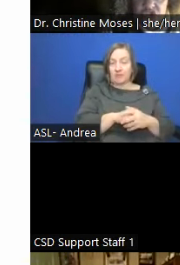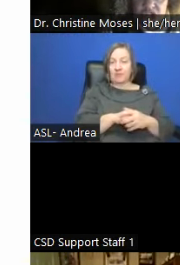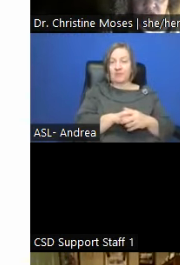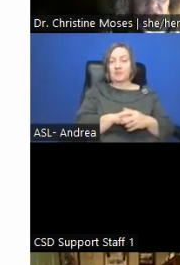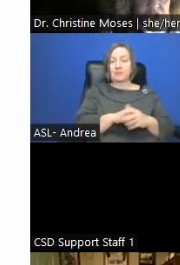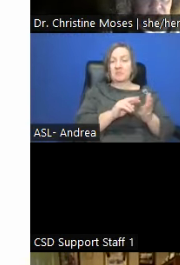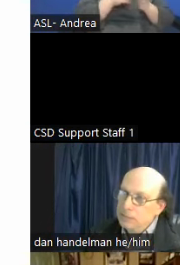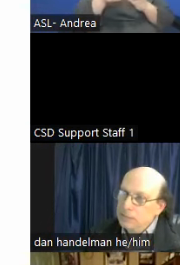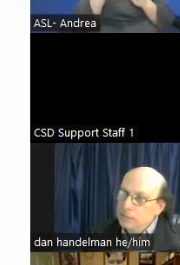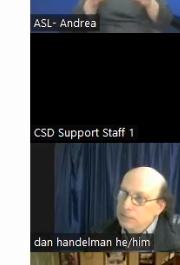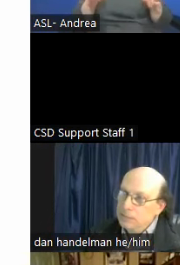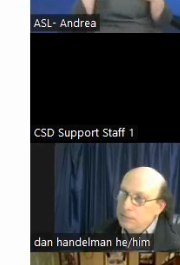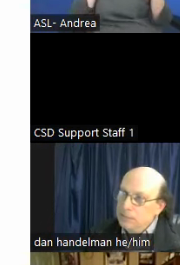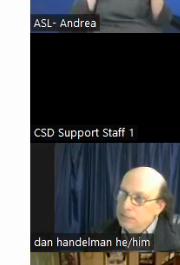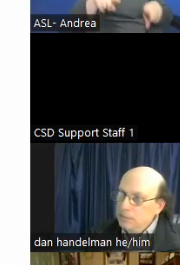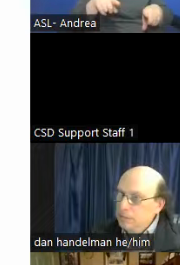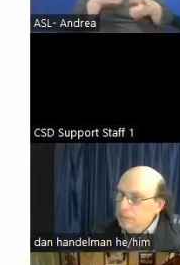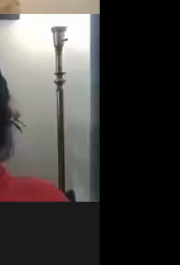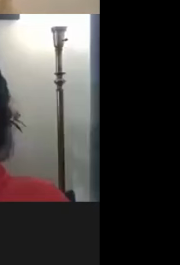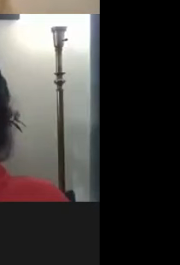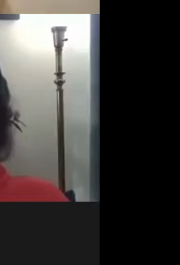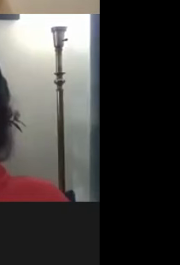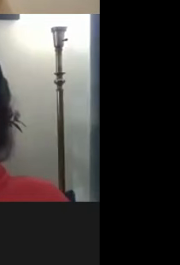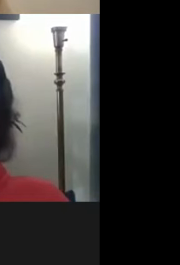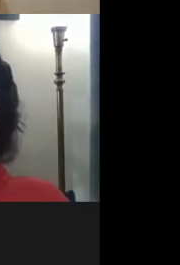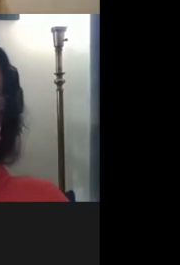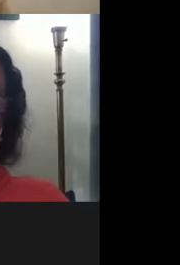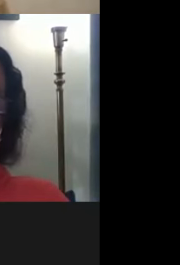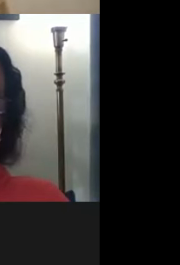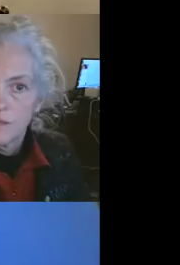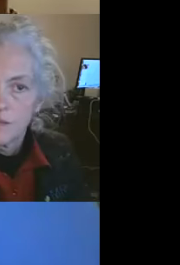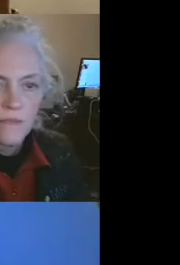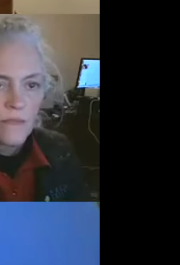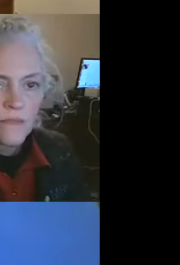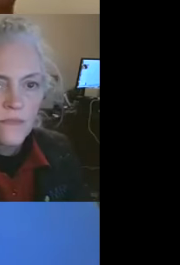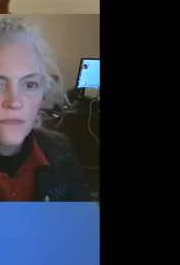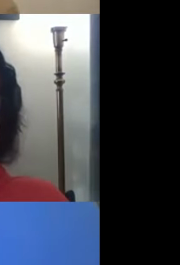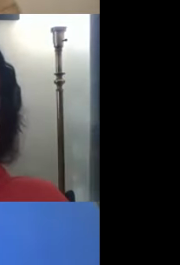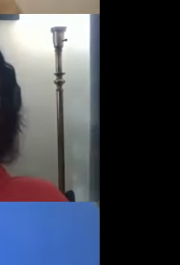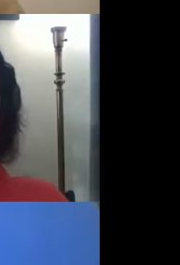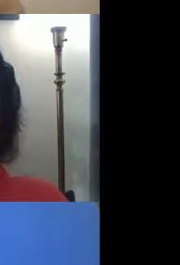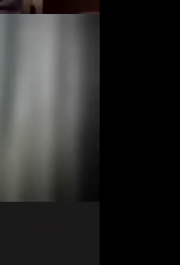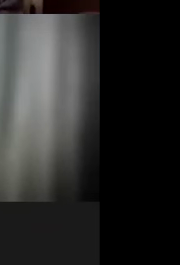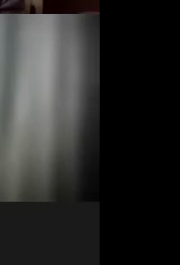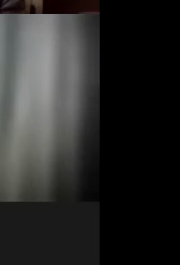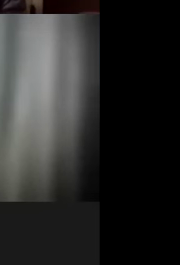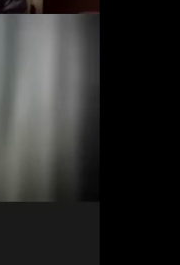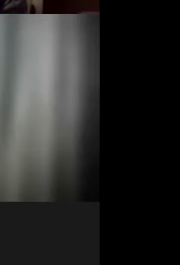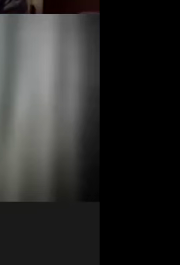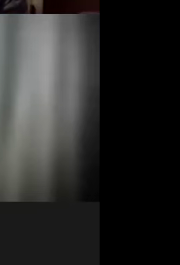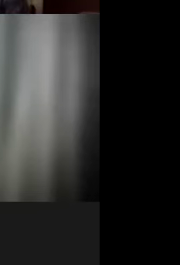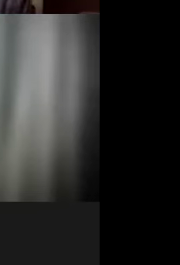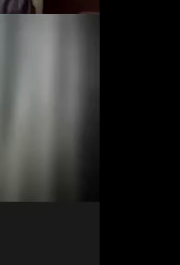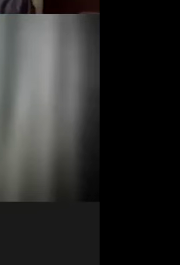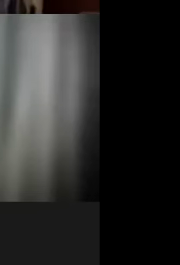Is there general agreement to changing the sentence to what it is now? I